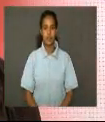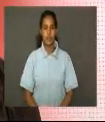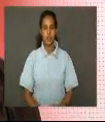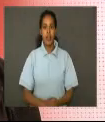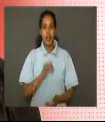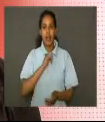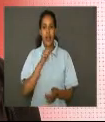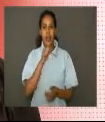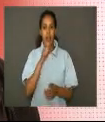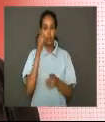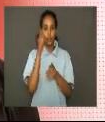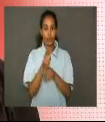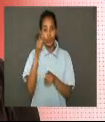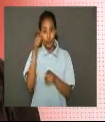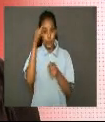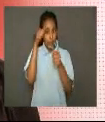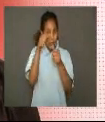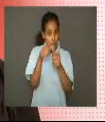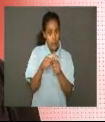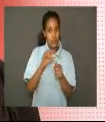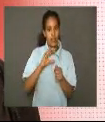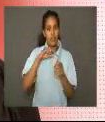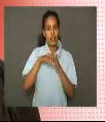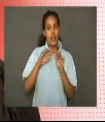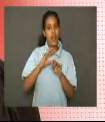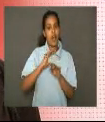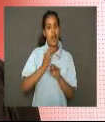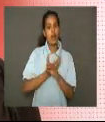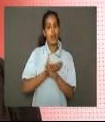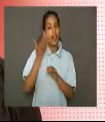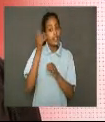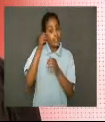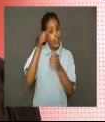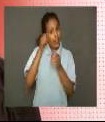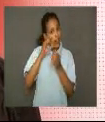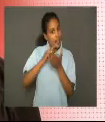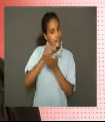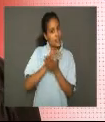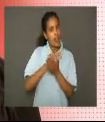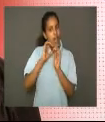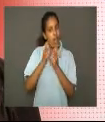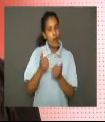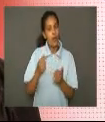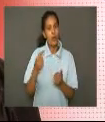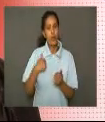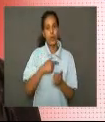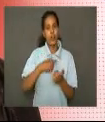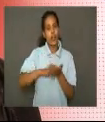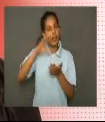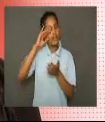I am sure you remember in our last lesson how we learned about